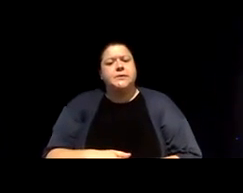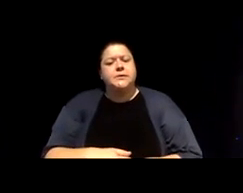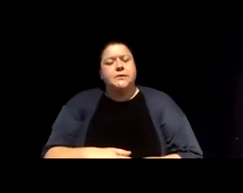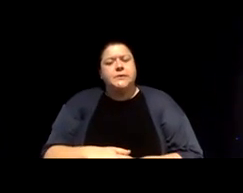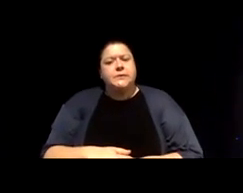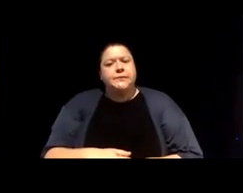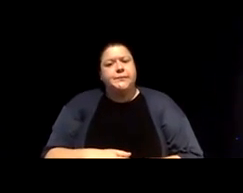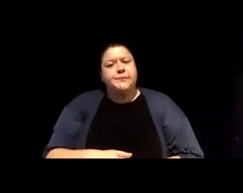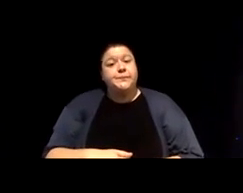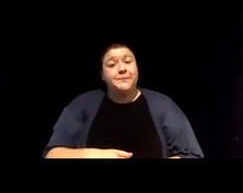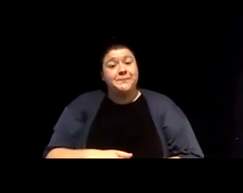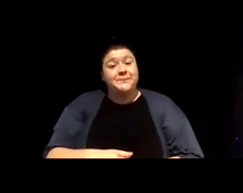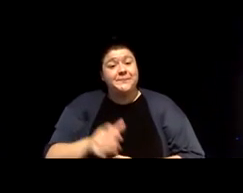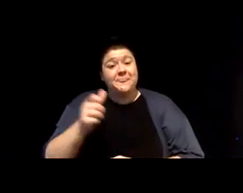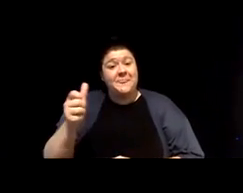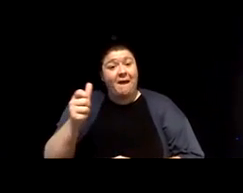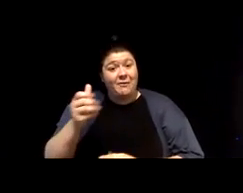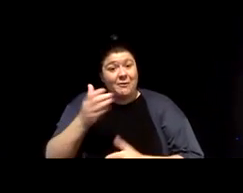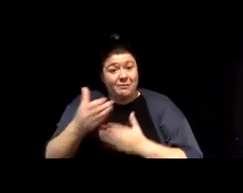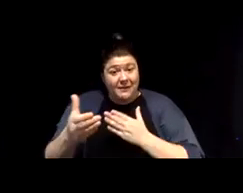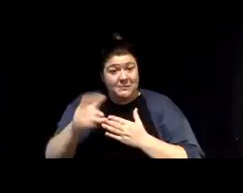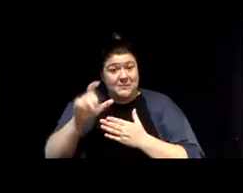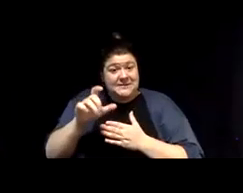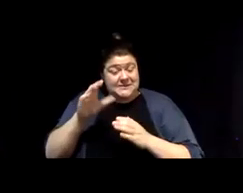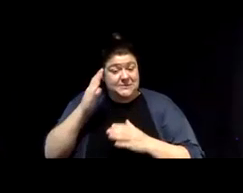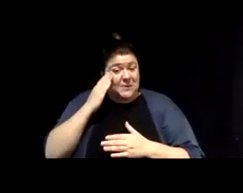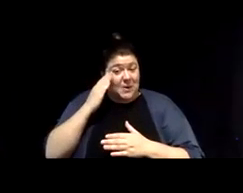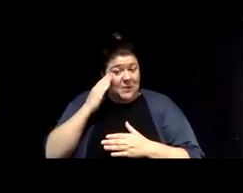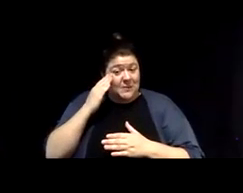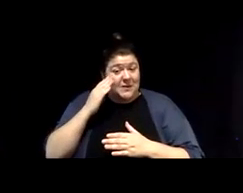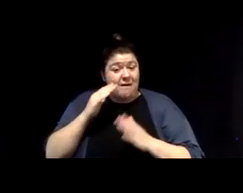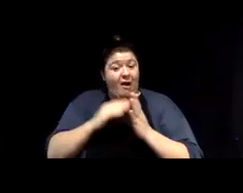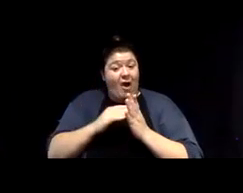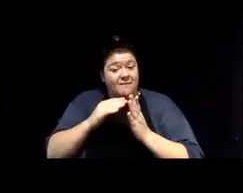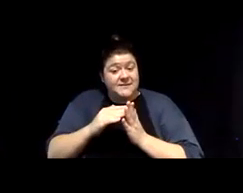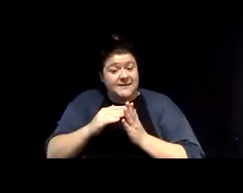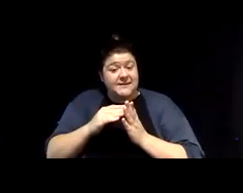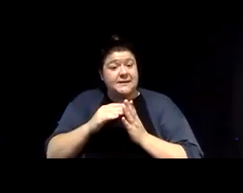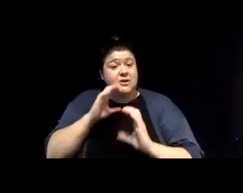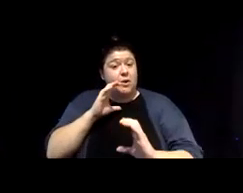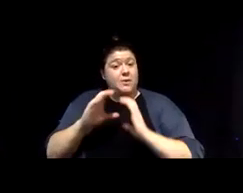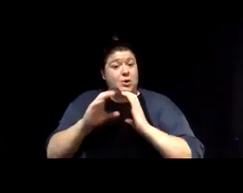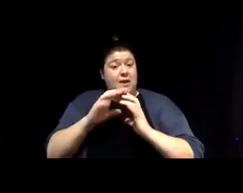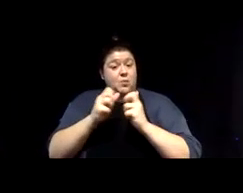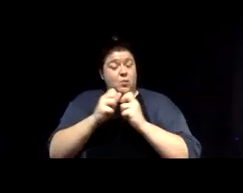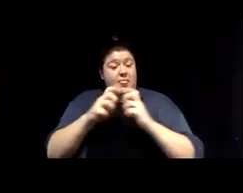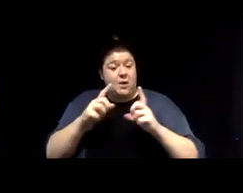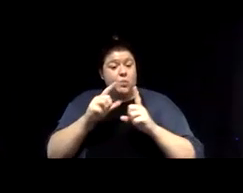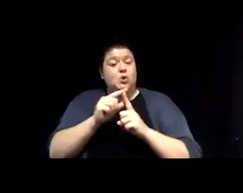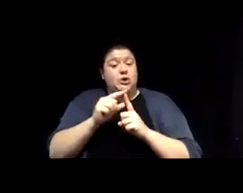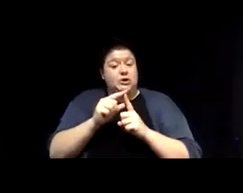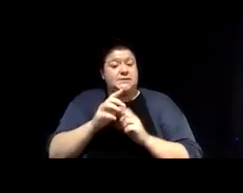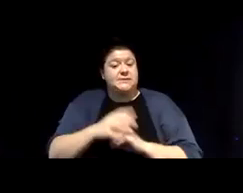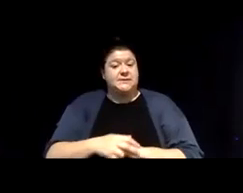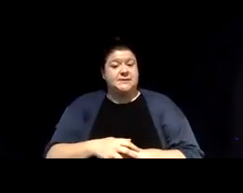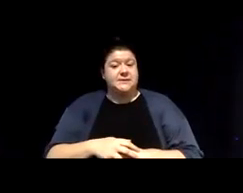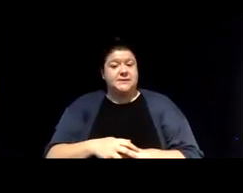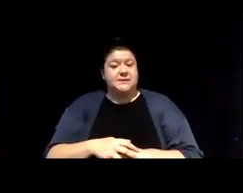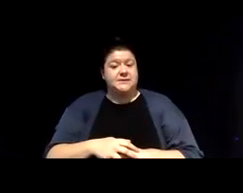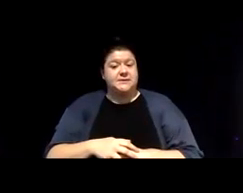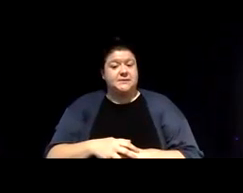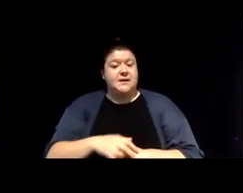know is that we often communicate without words. Okay,